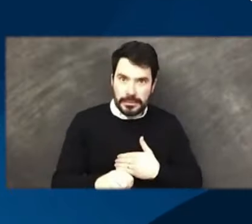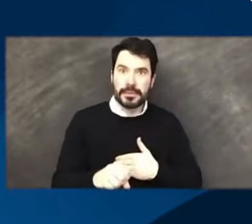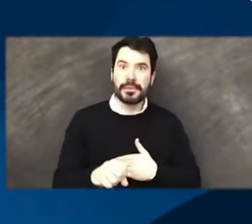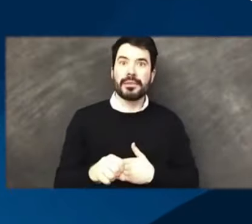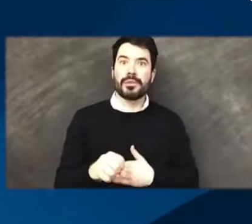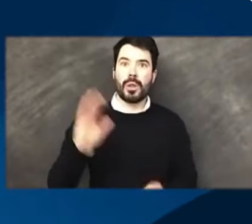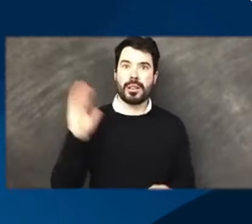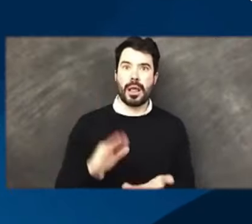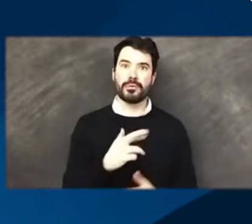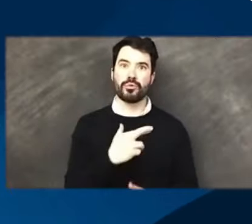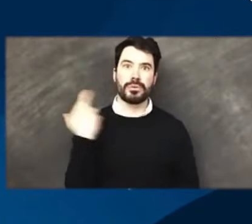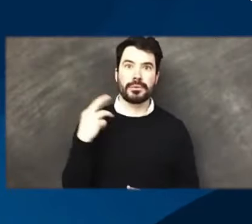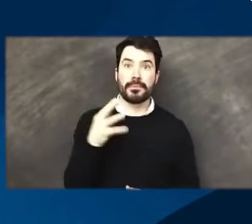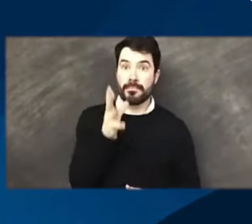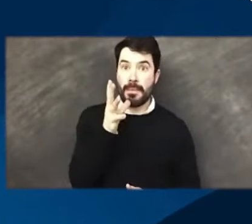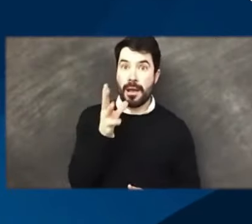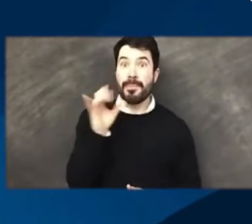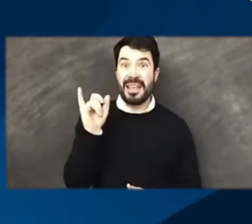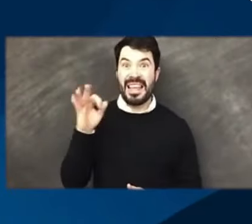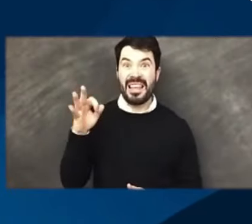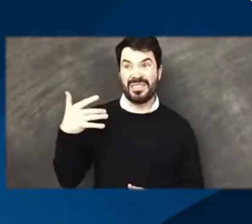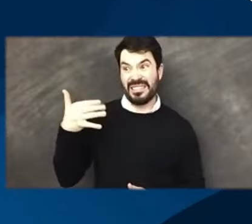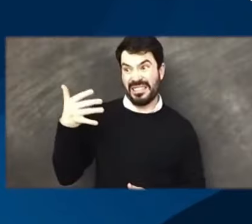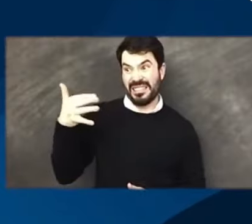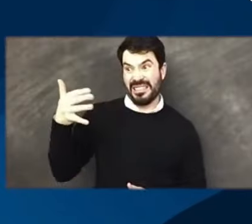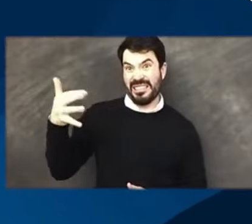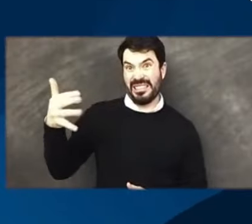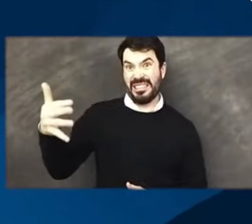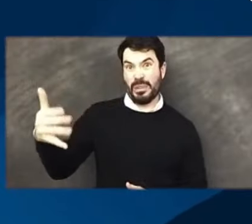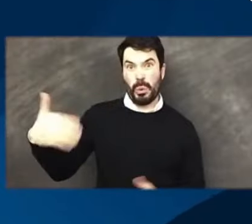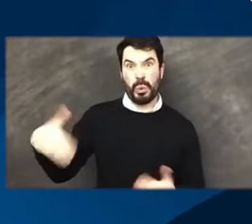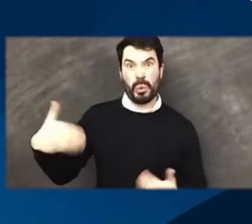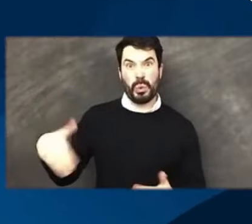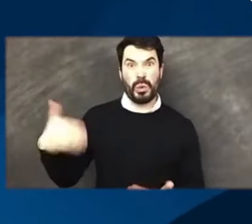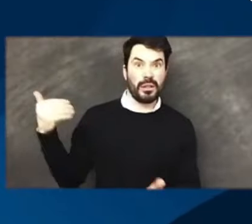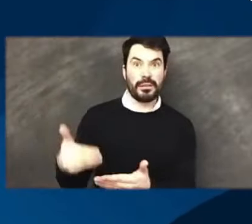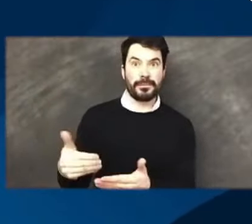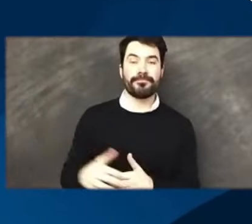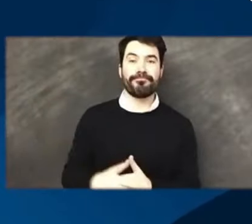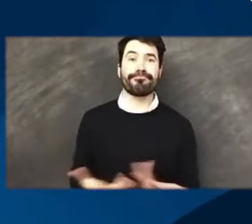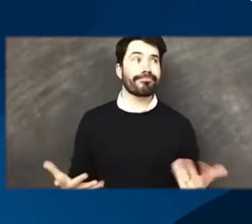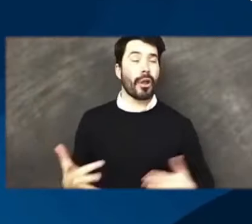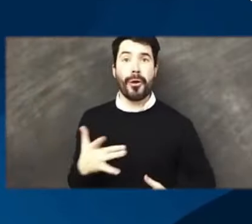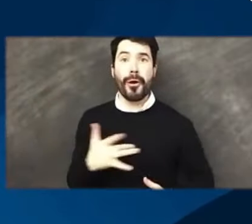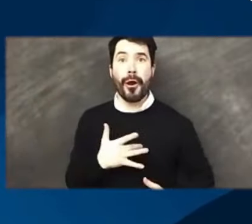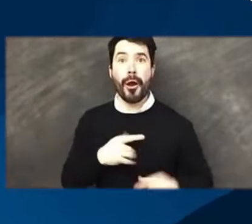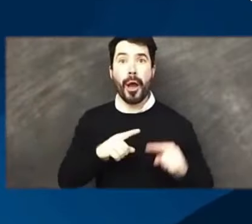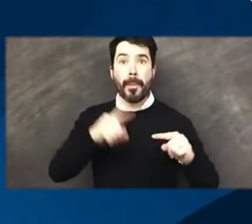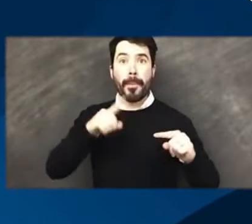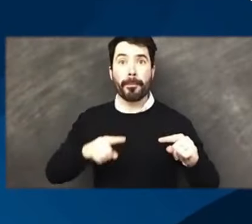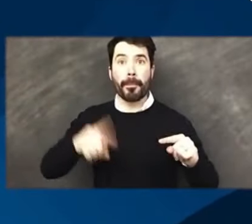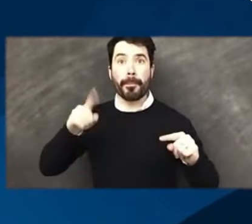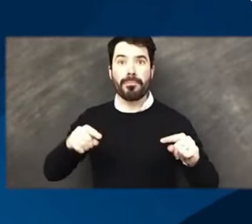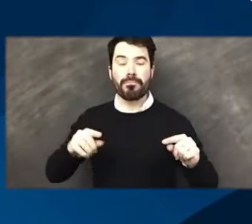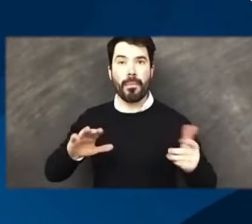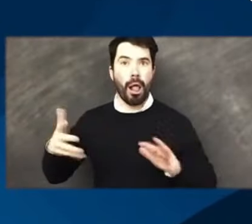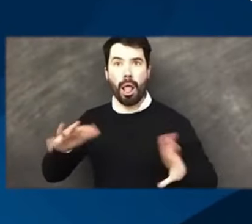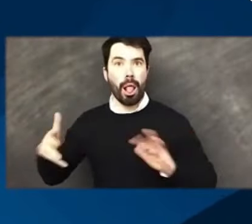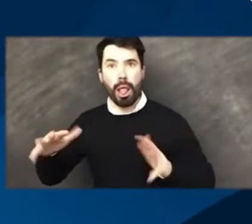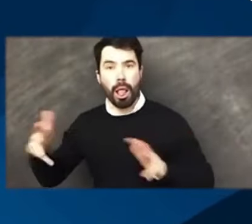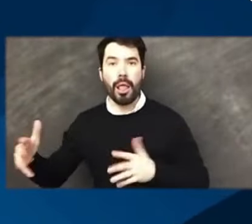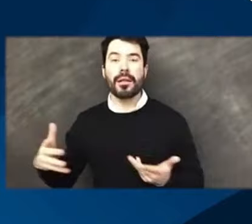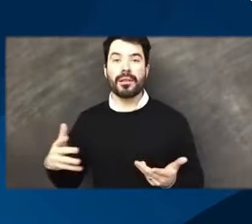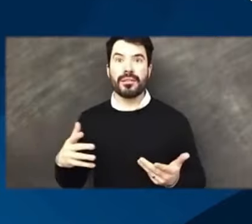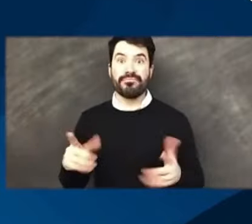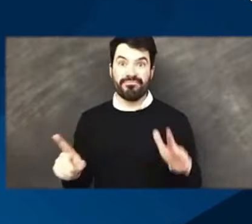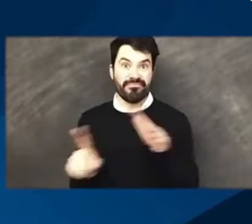is in late stages. There are other things that can happen. Heart rhythm disturbances are more common in some